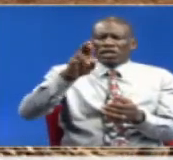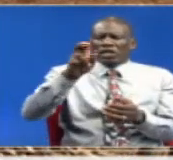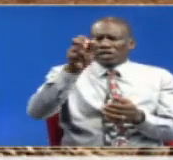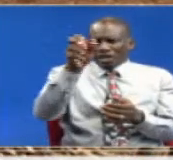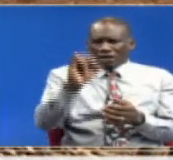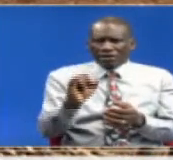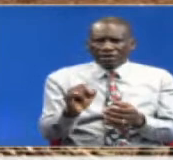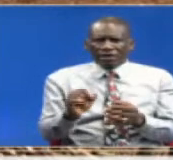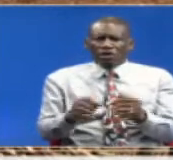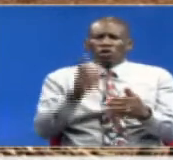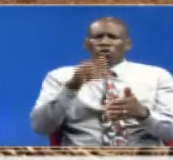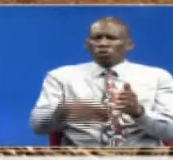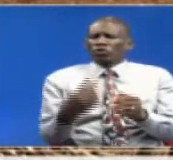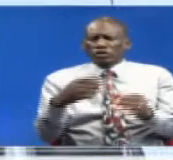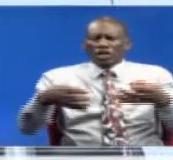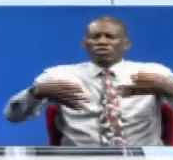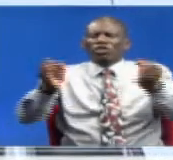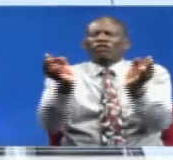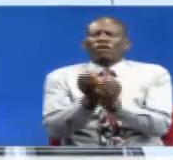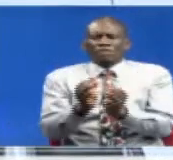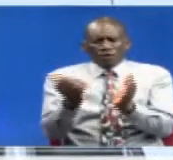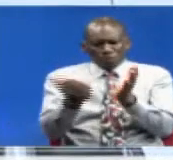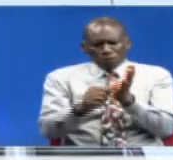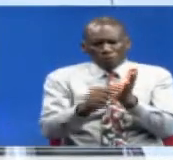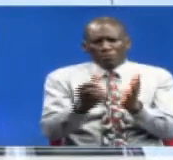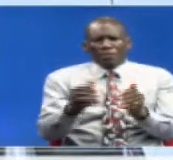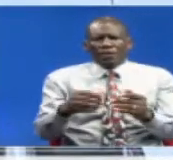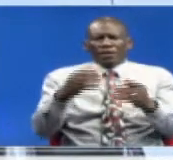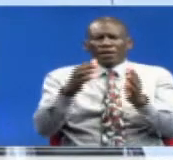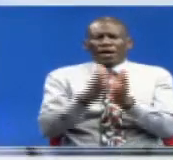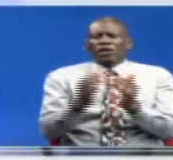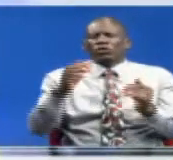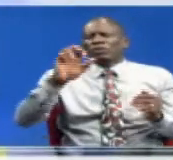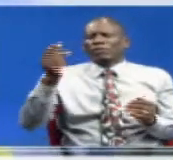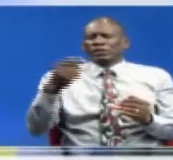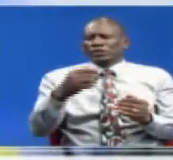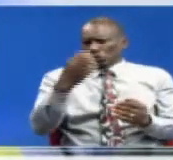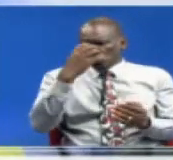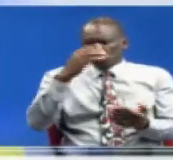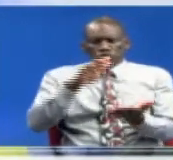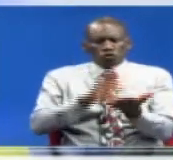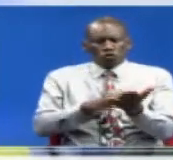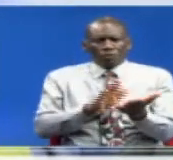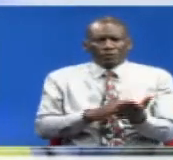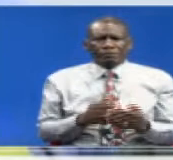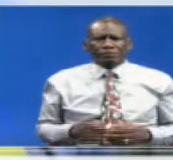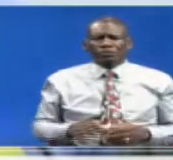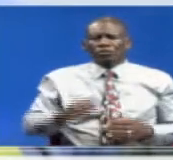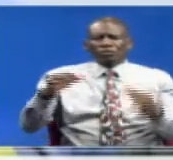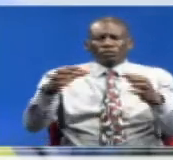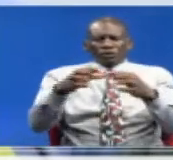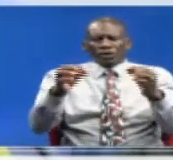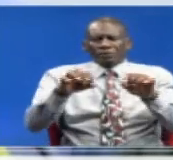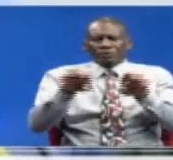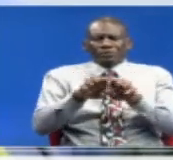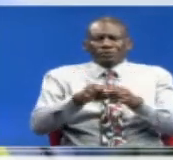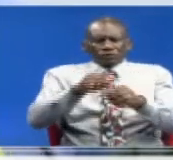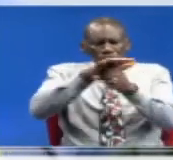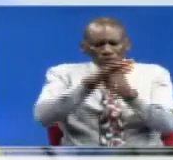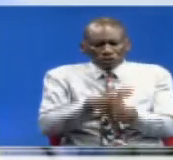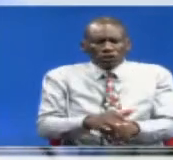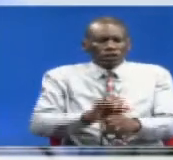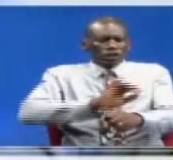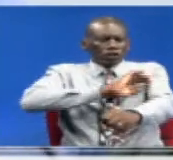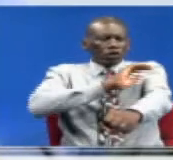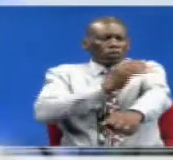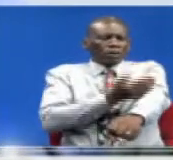a family dispute, hence the president's remarks. The statements also undermine the authority of the courts and